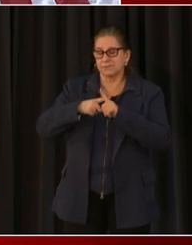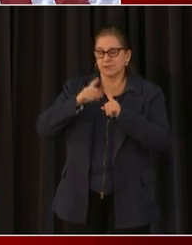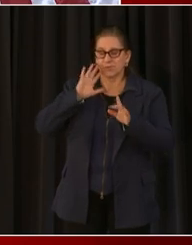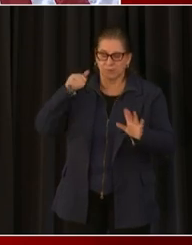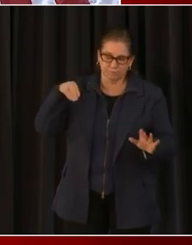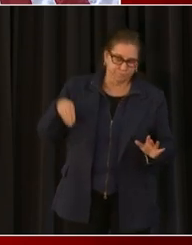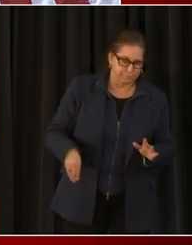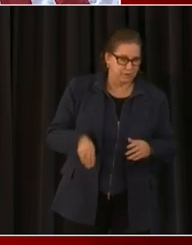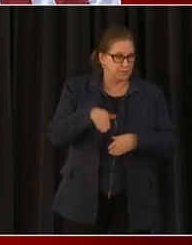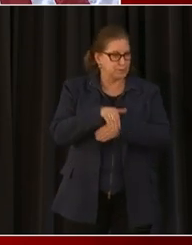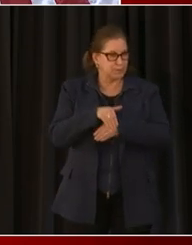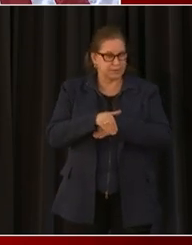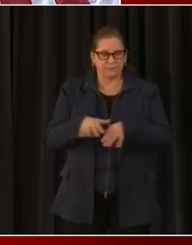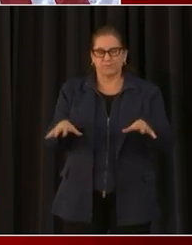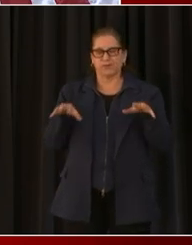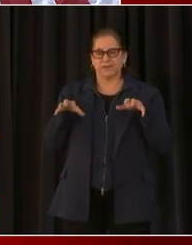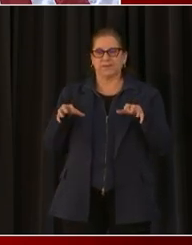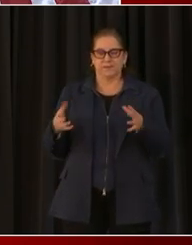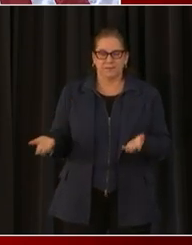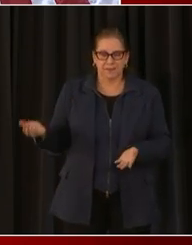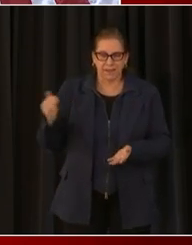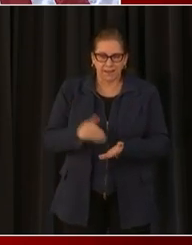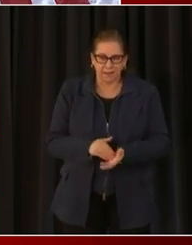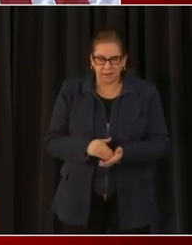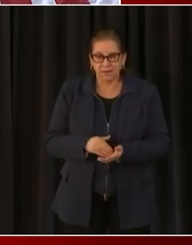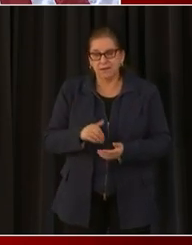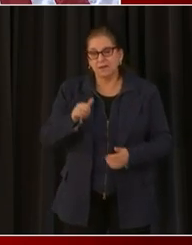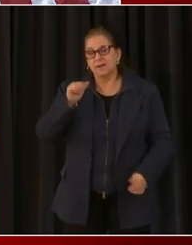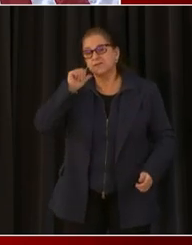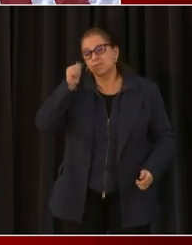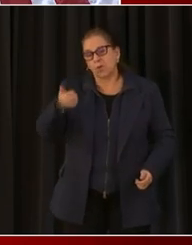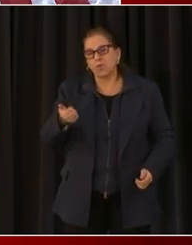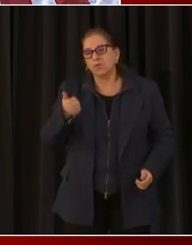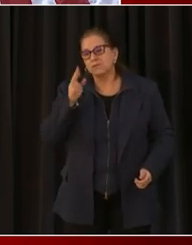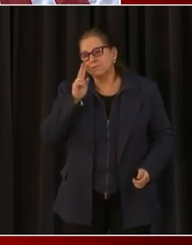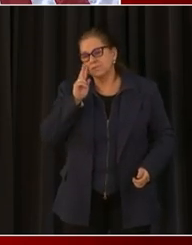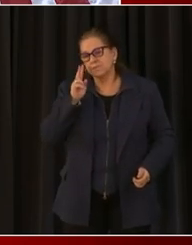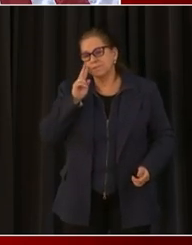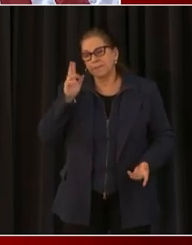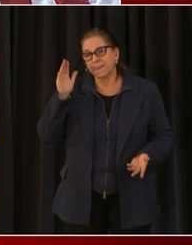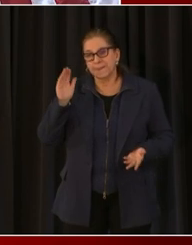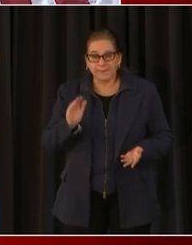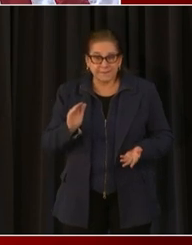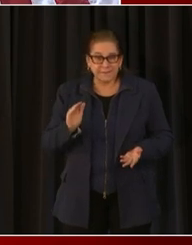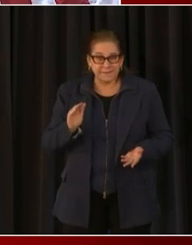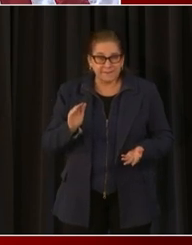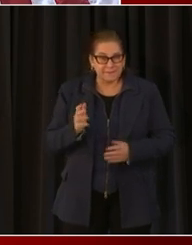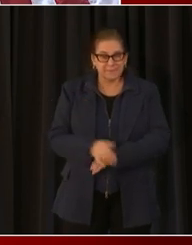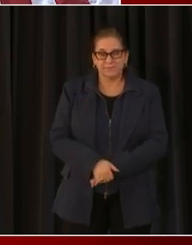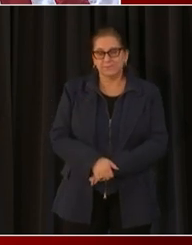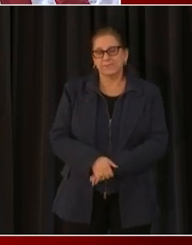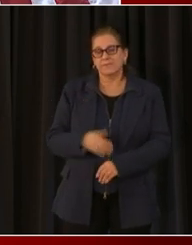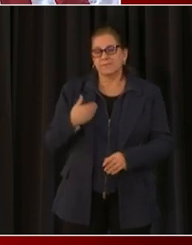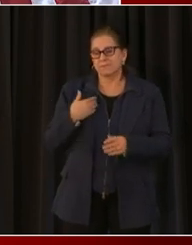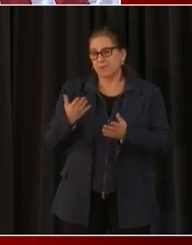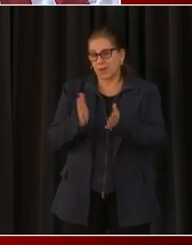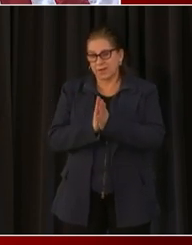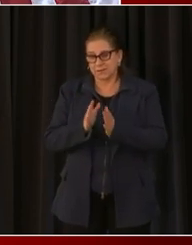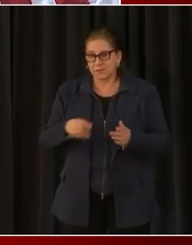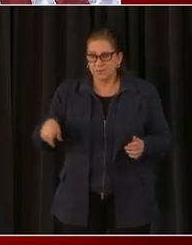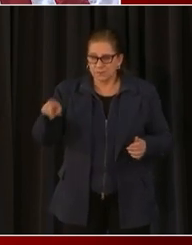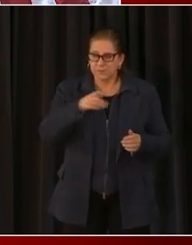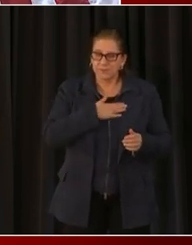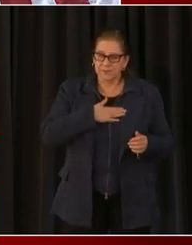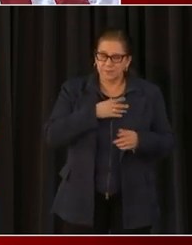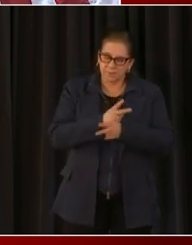not go above freezing until tomorrow late morning. And so we would just ask of our commuters to